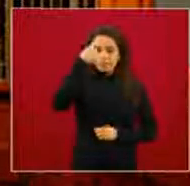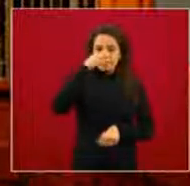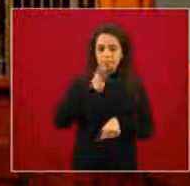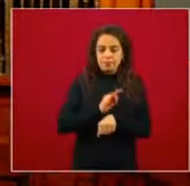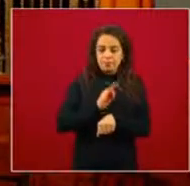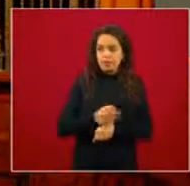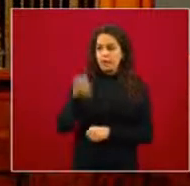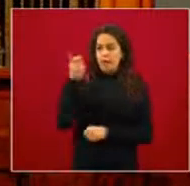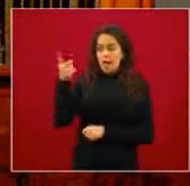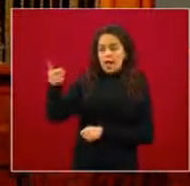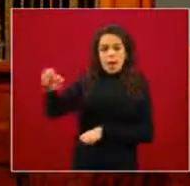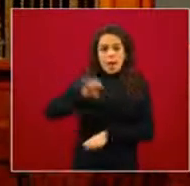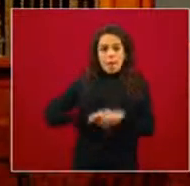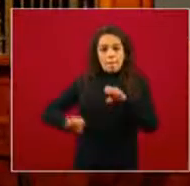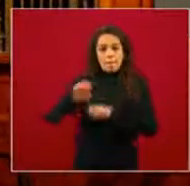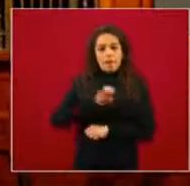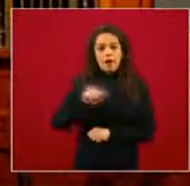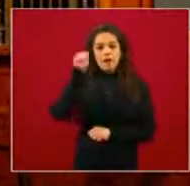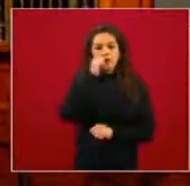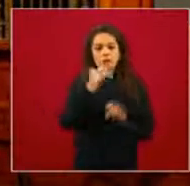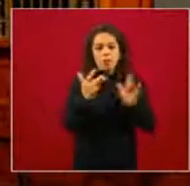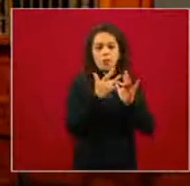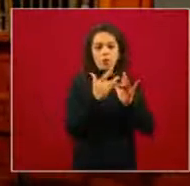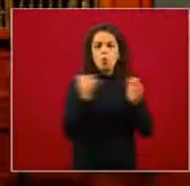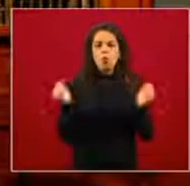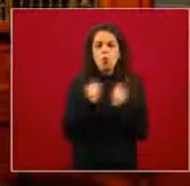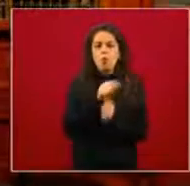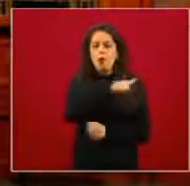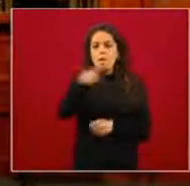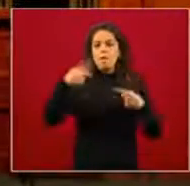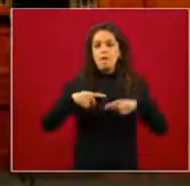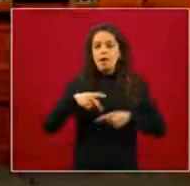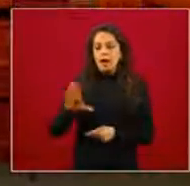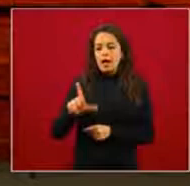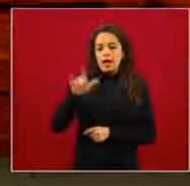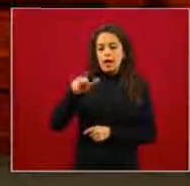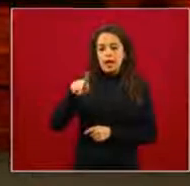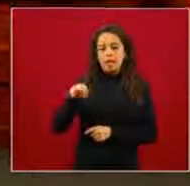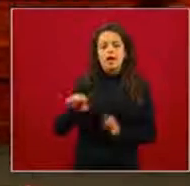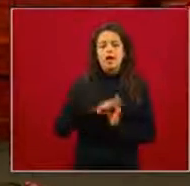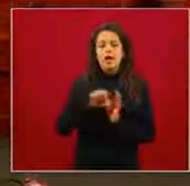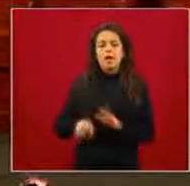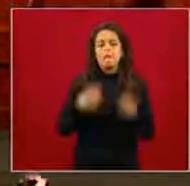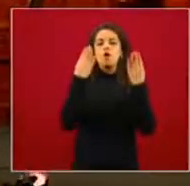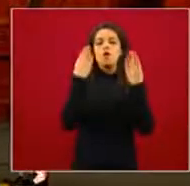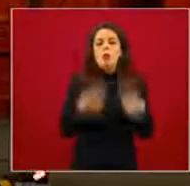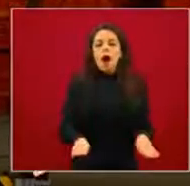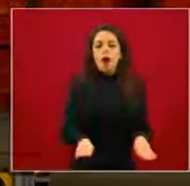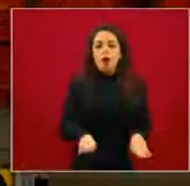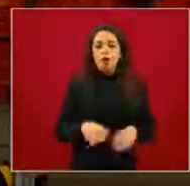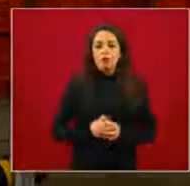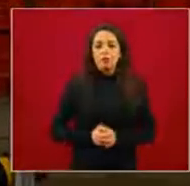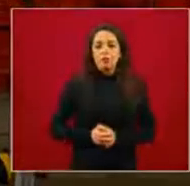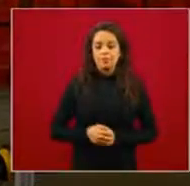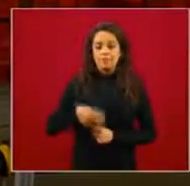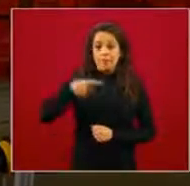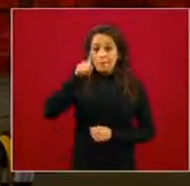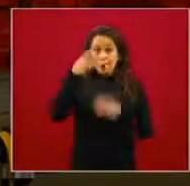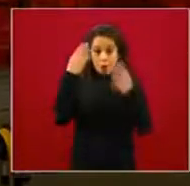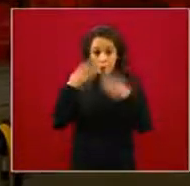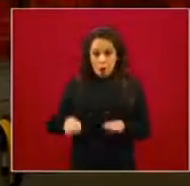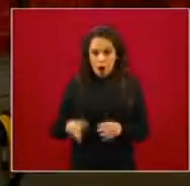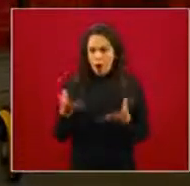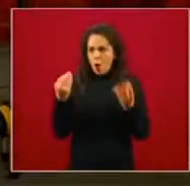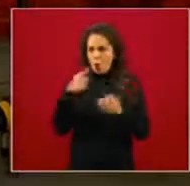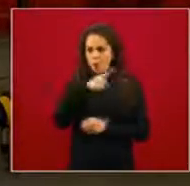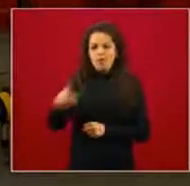these companies related with customers. For instance, a bank. Fortunately, in most of the banks, there is a